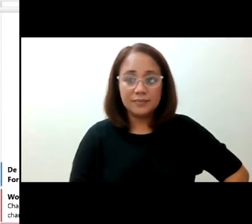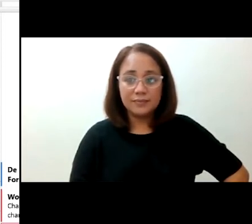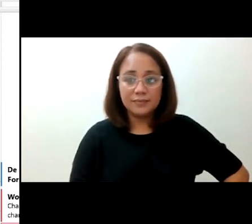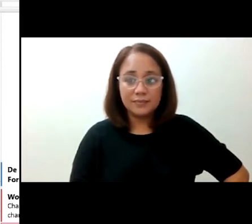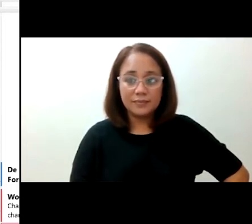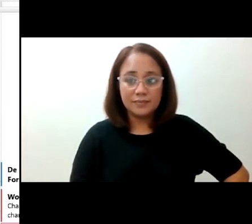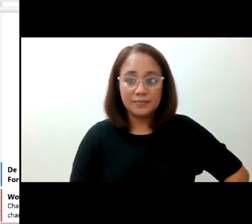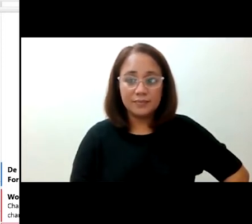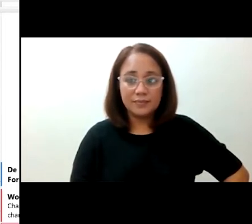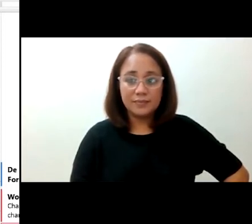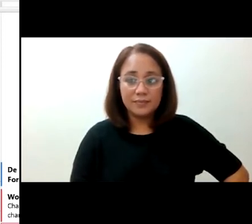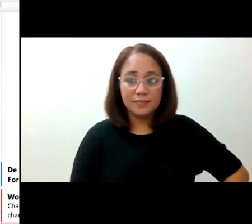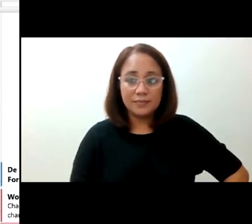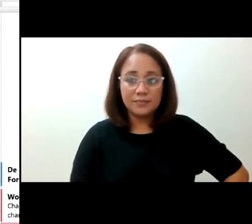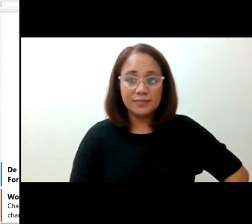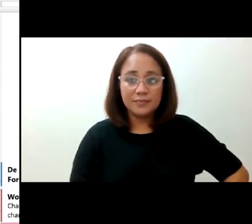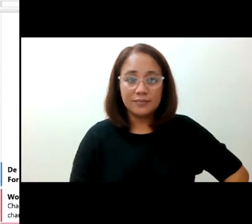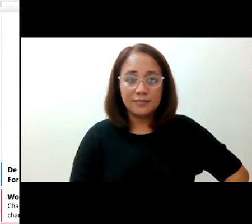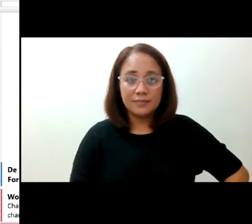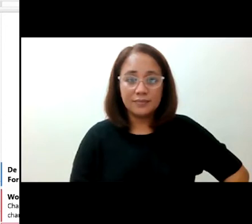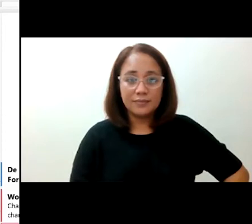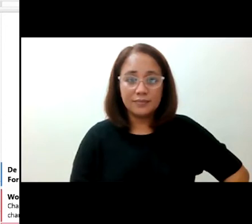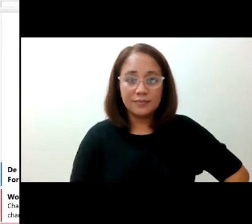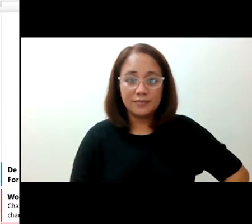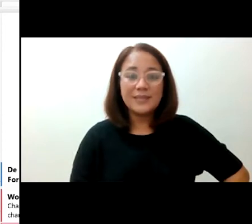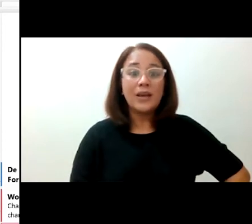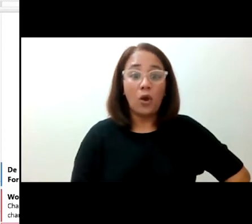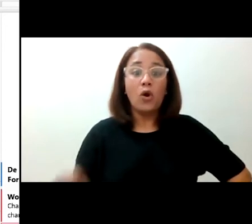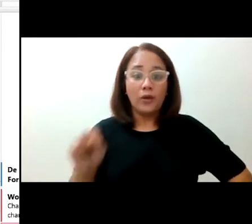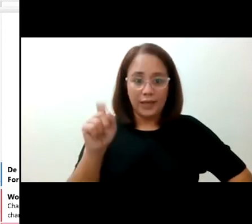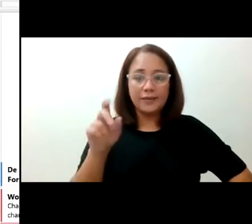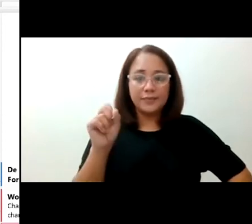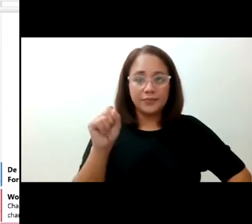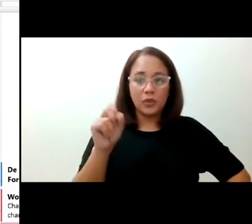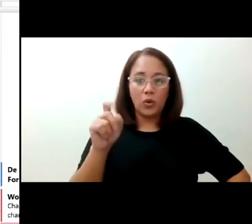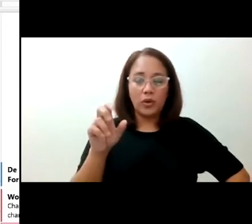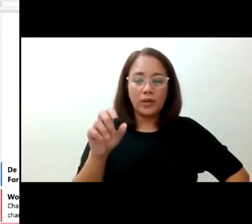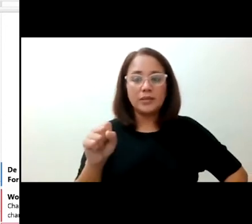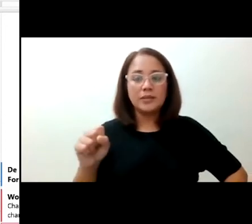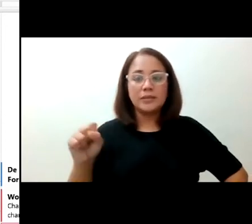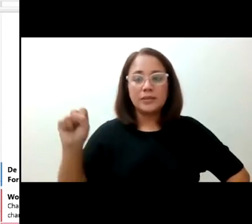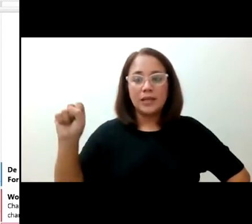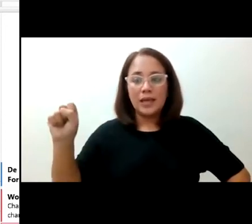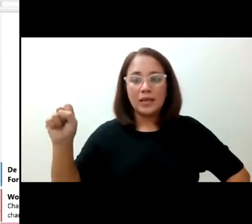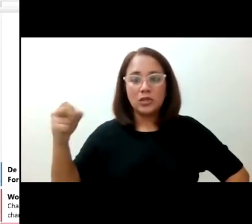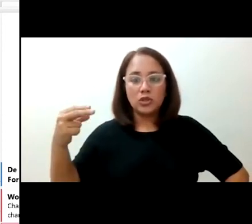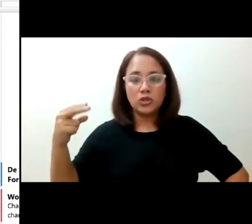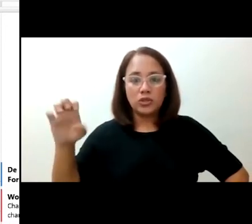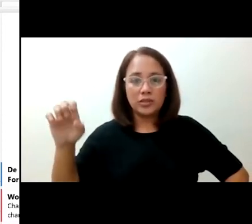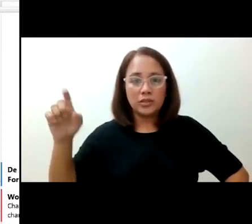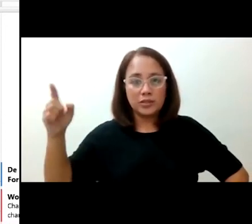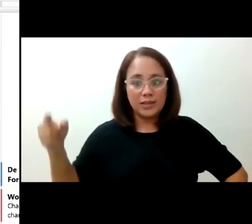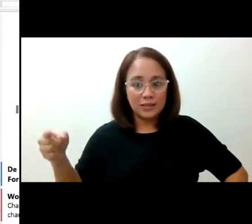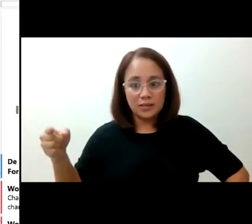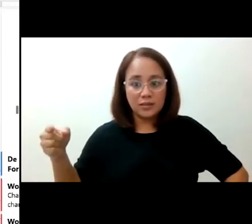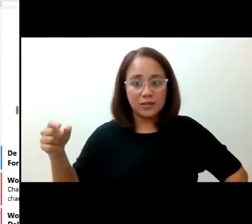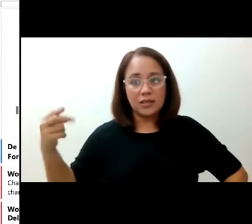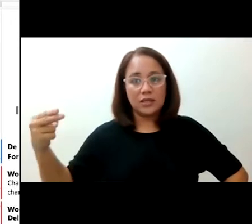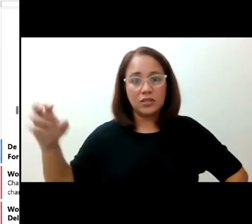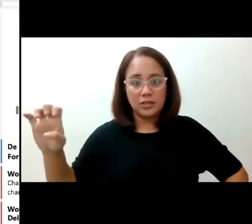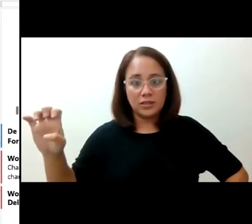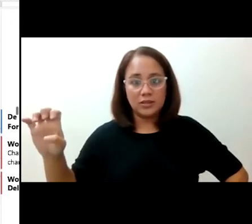We're going to add the slash. Okay. So That's fine. S/, yeah. Okay.